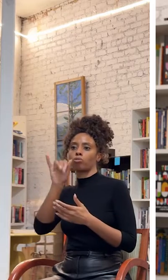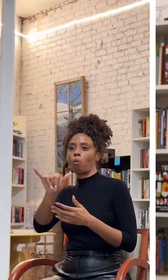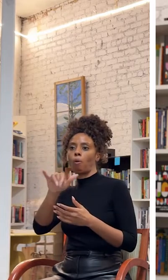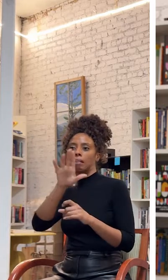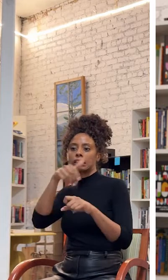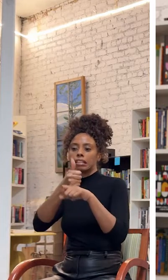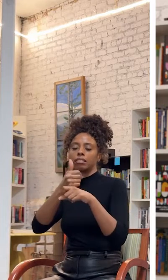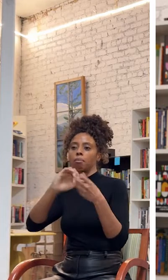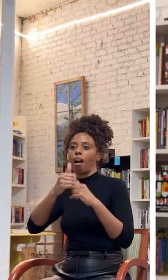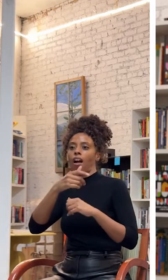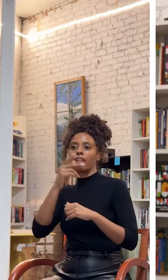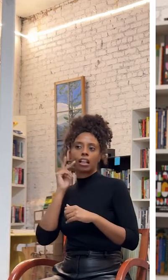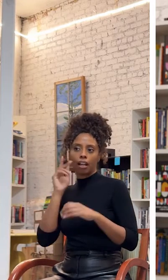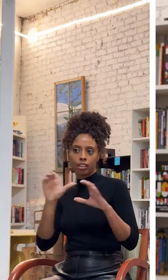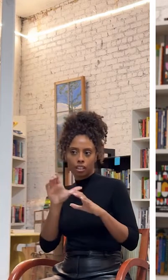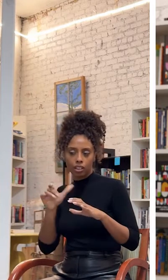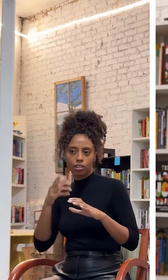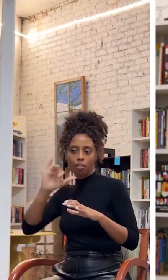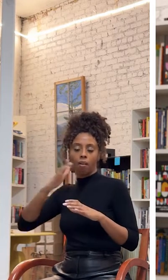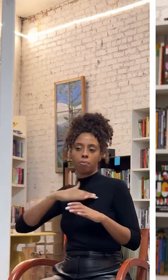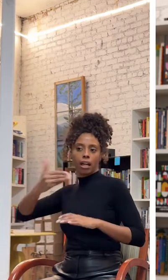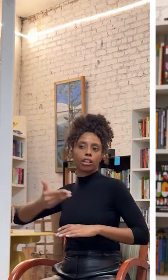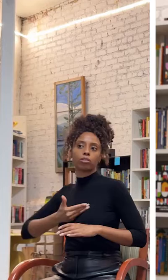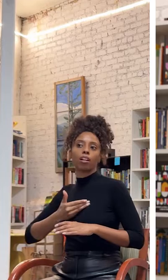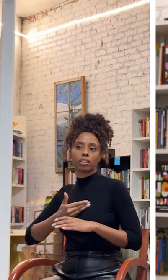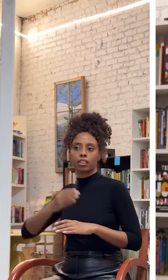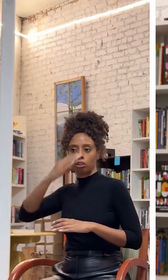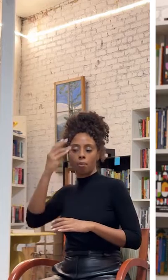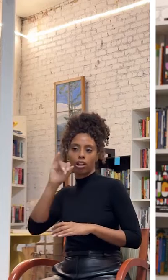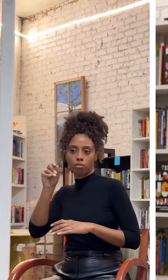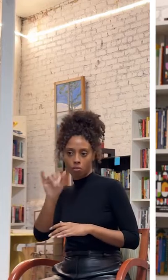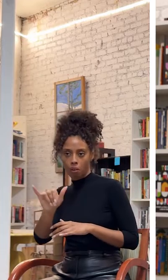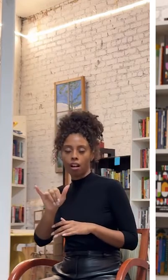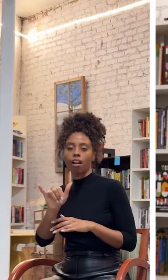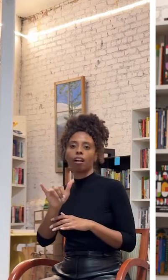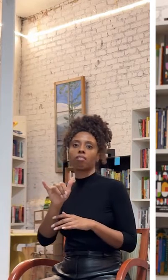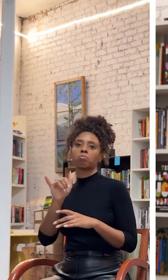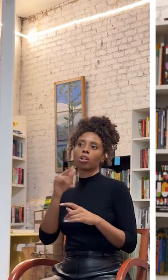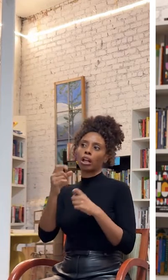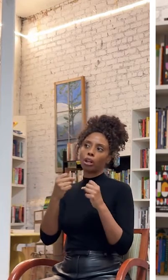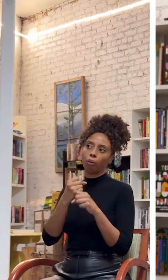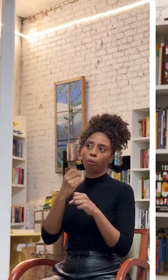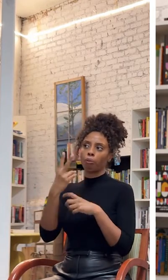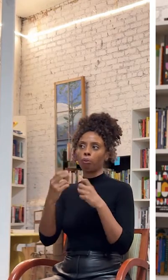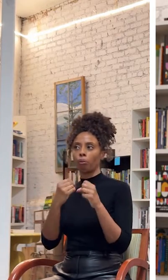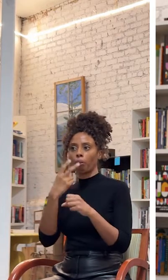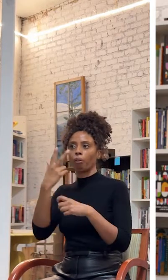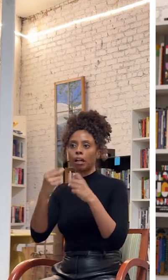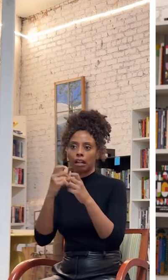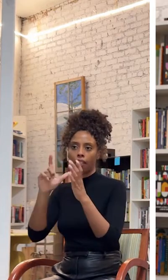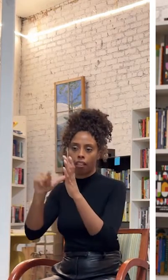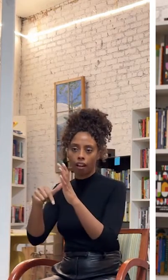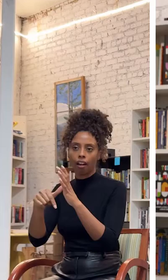had. And so that was my introduction to it. And then, a year, 2 years, 3 years